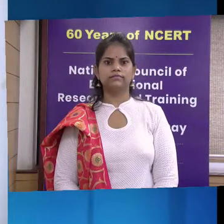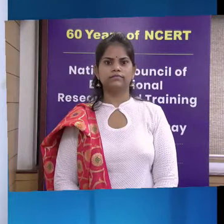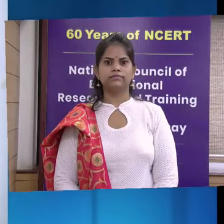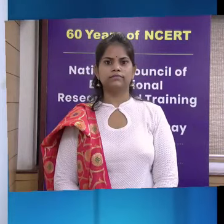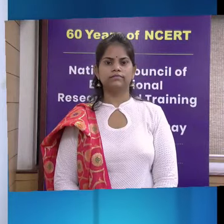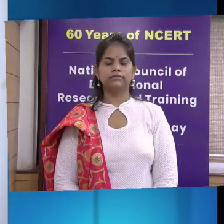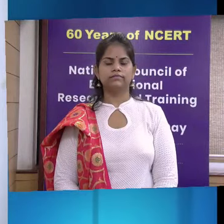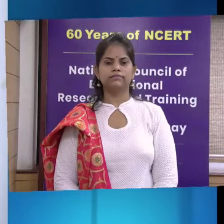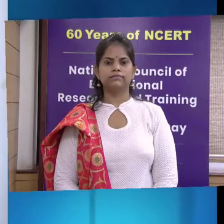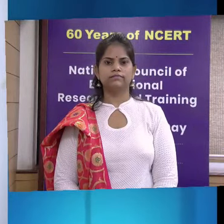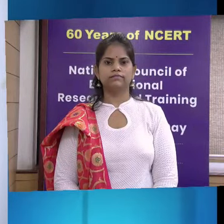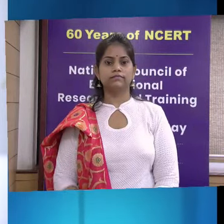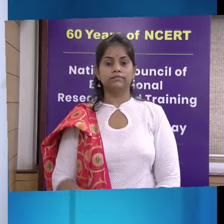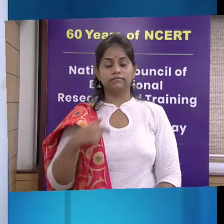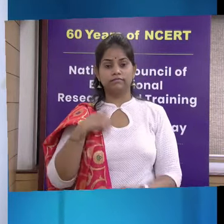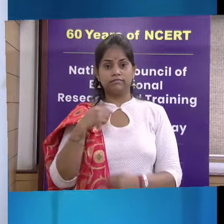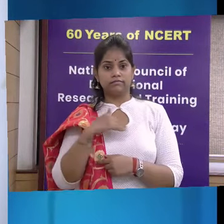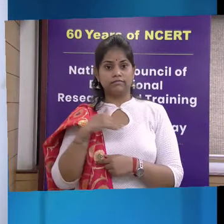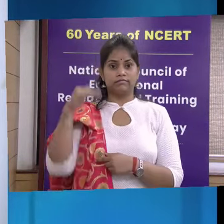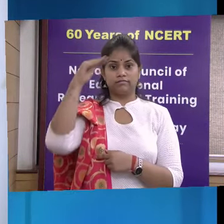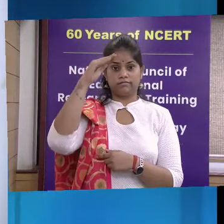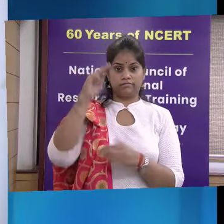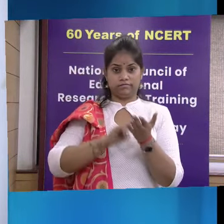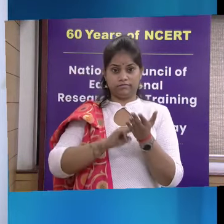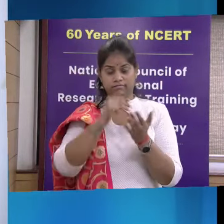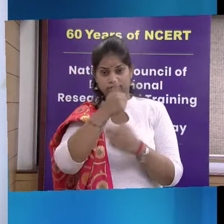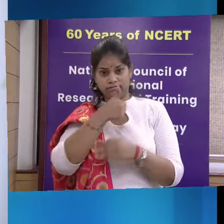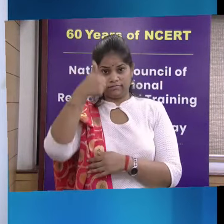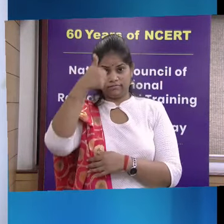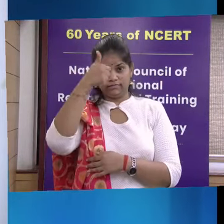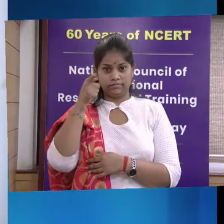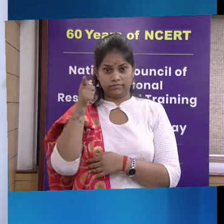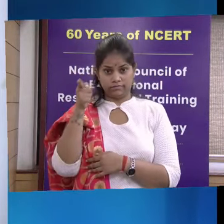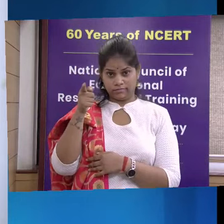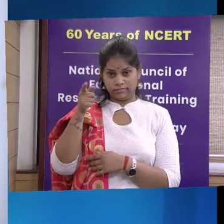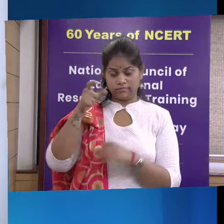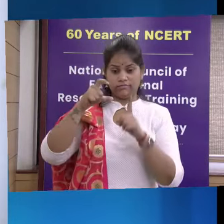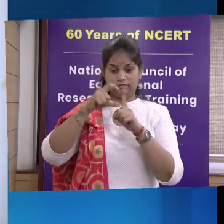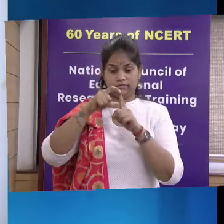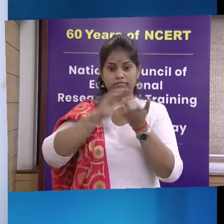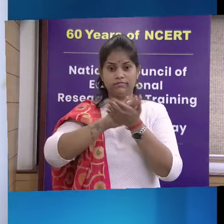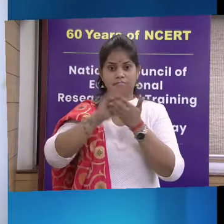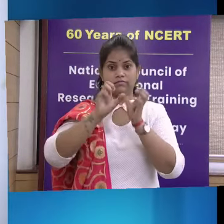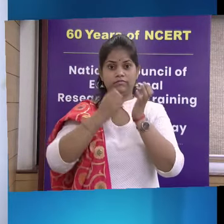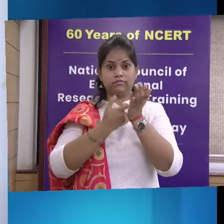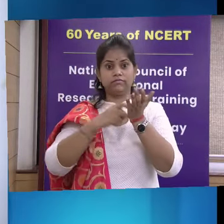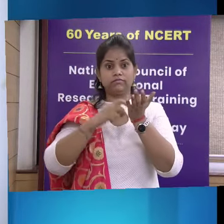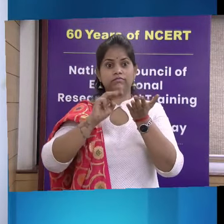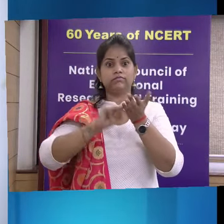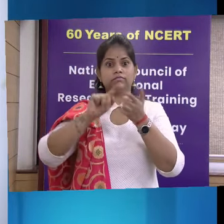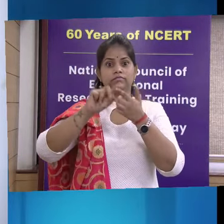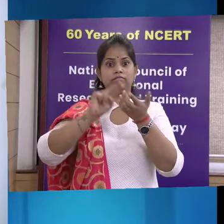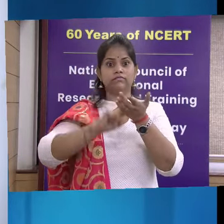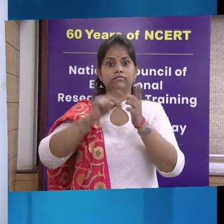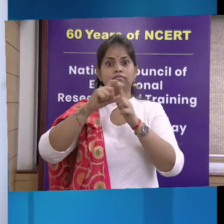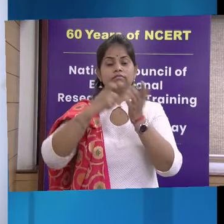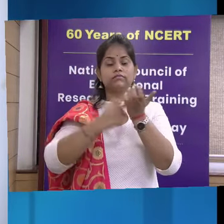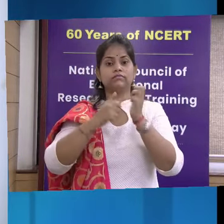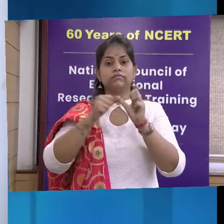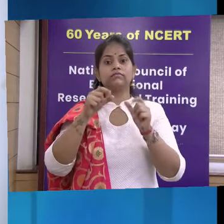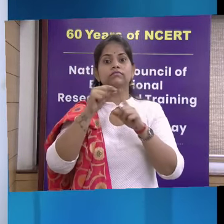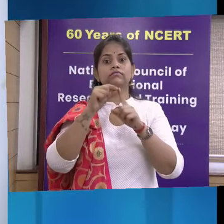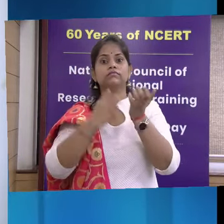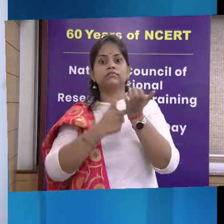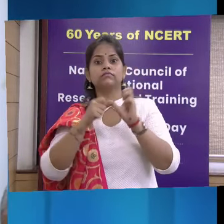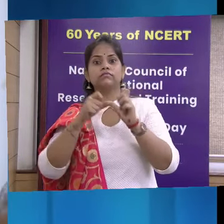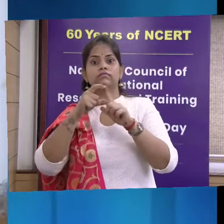My senior minister, Sri Dharmendra Prasad, Dharmendra Pradhanji, Honorable